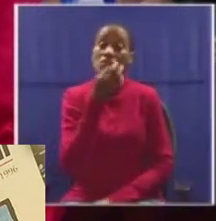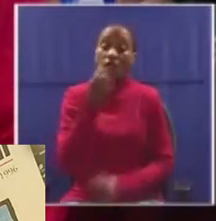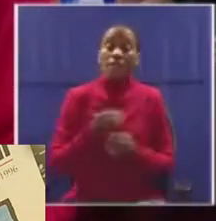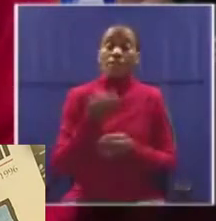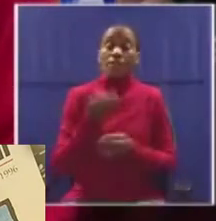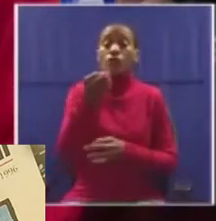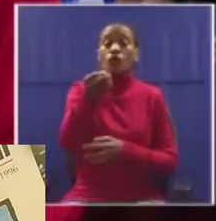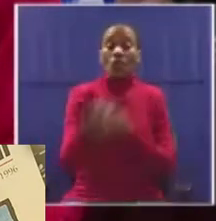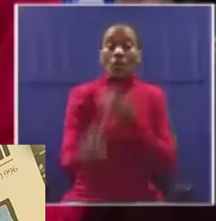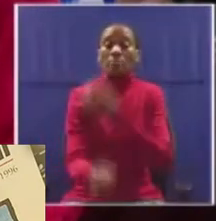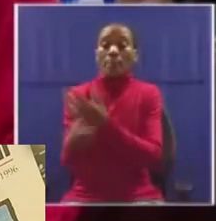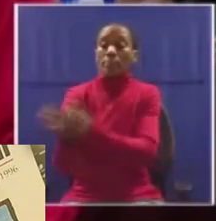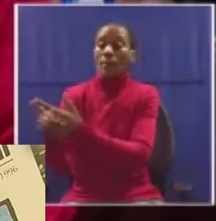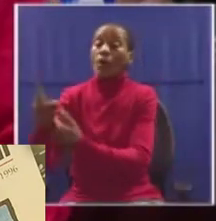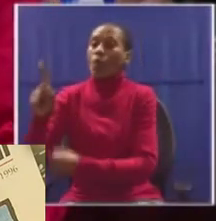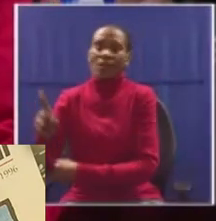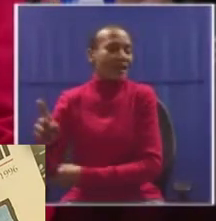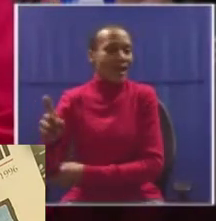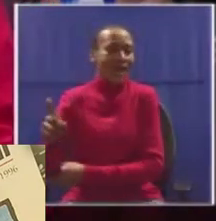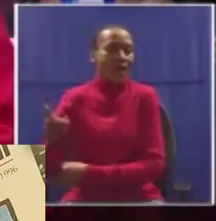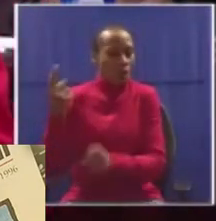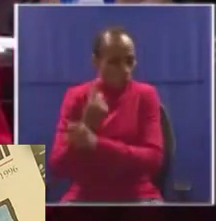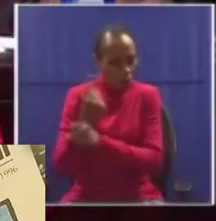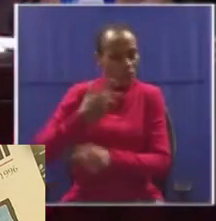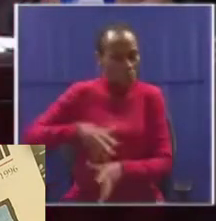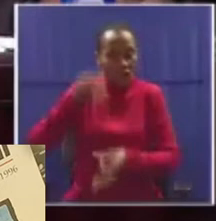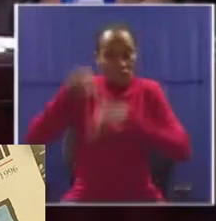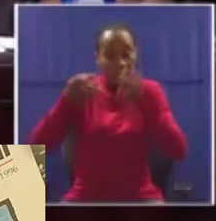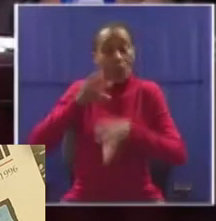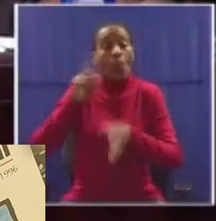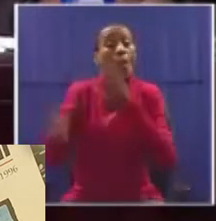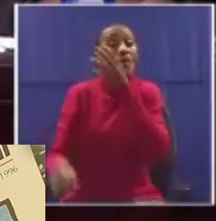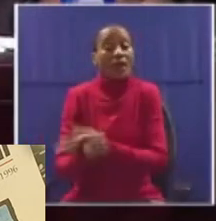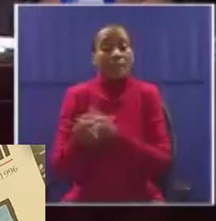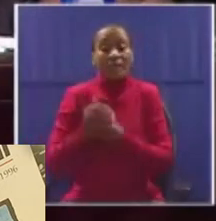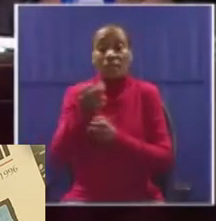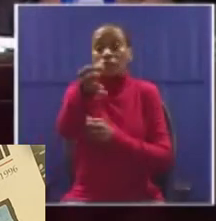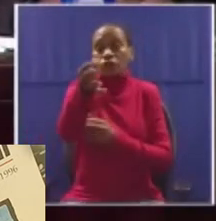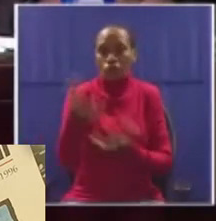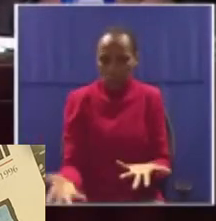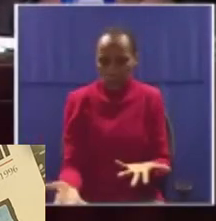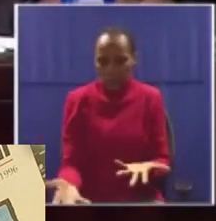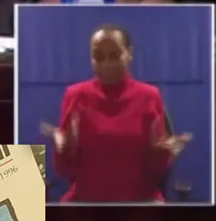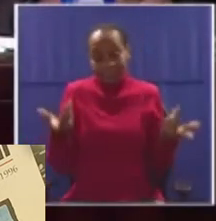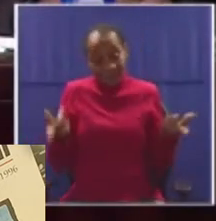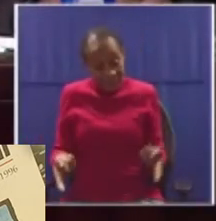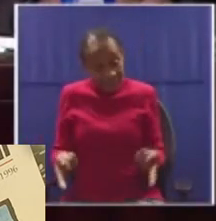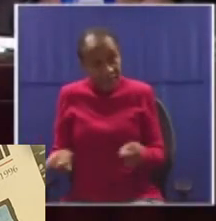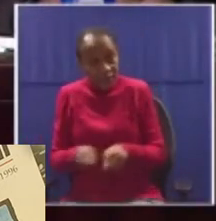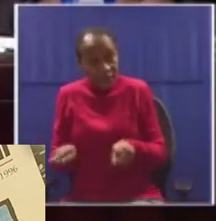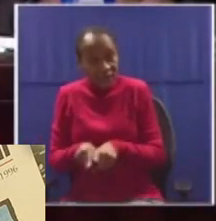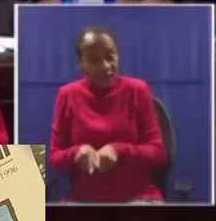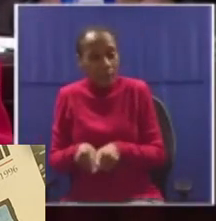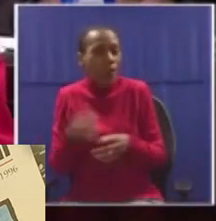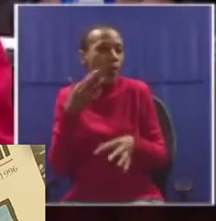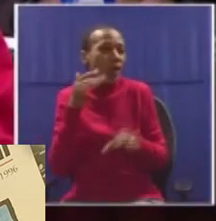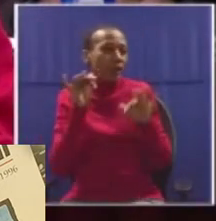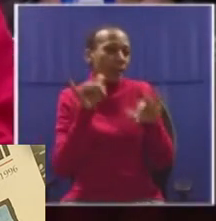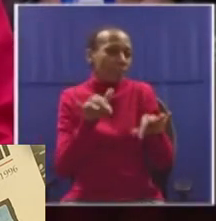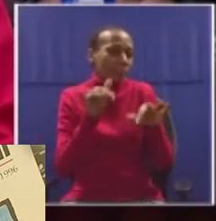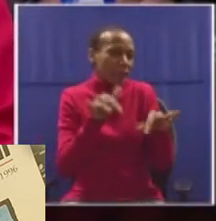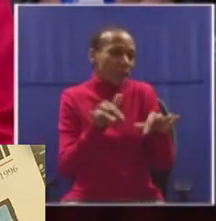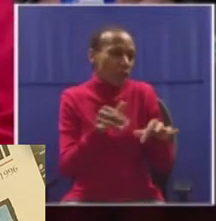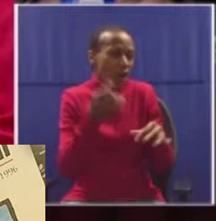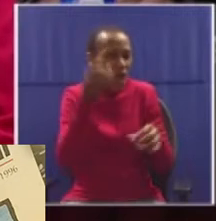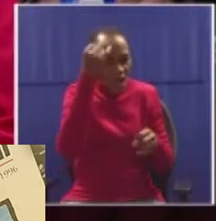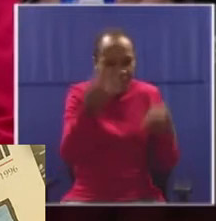to say without full knowledge of the geopolitical Dynamics these institutions are at times abused to deal with dissent from people who